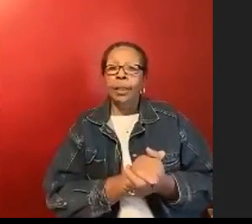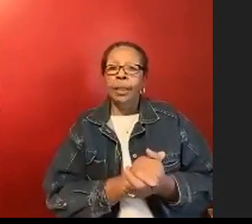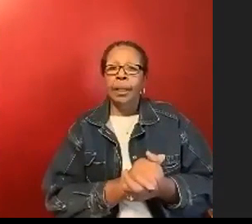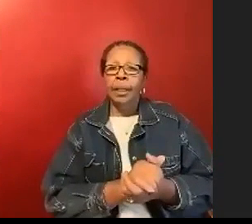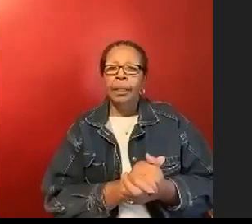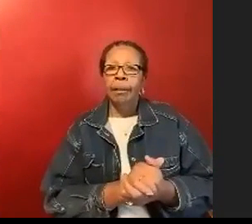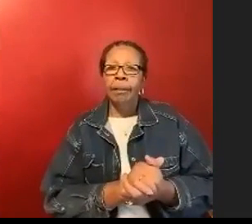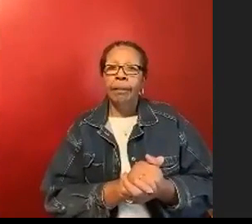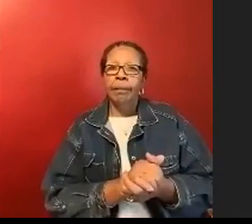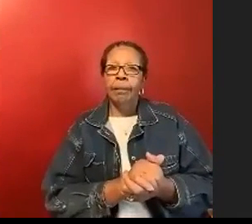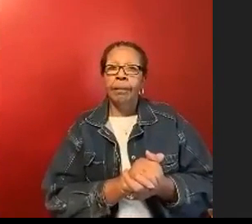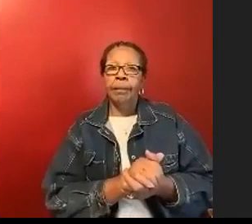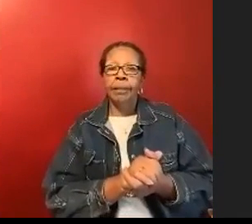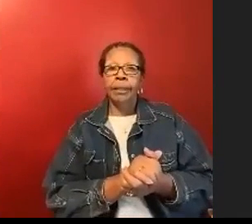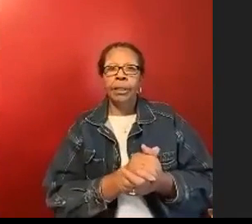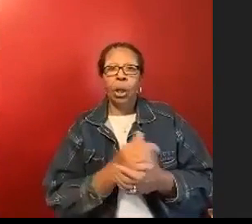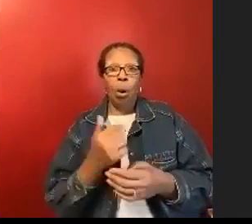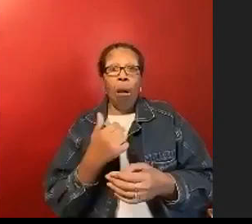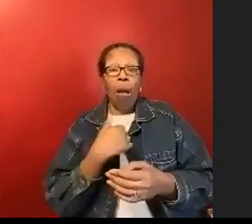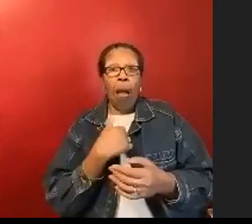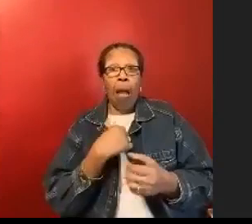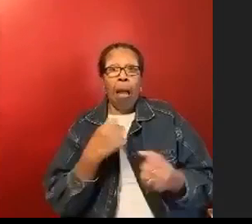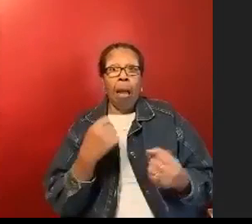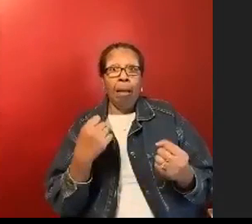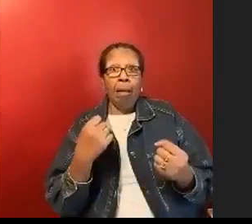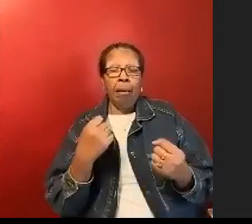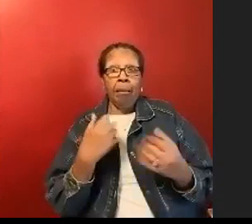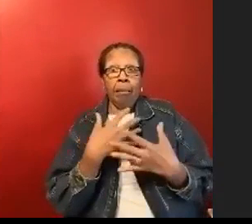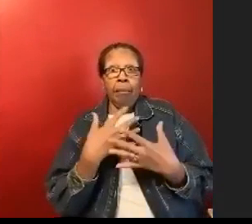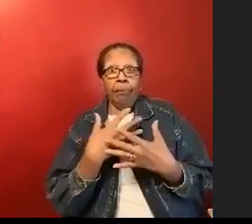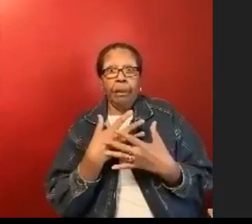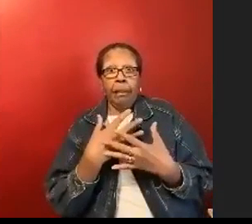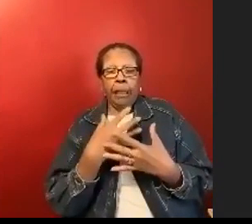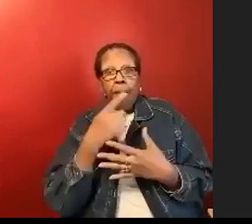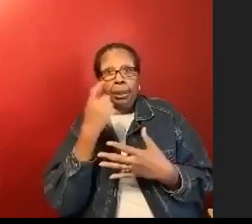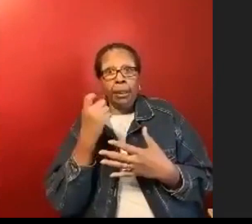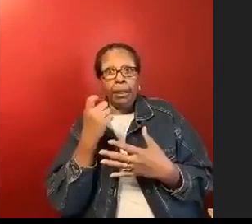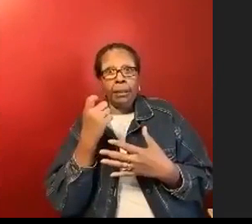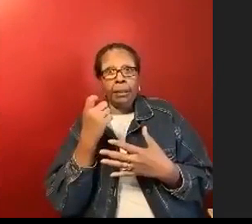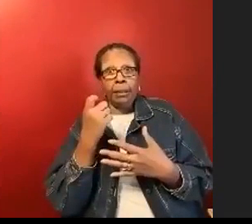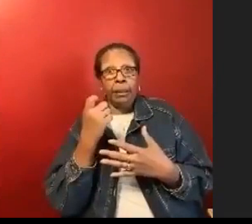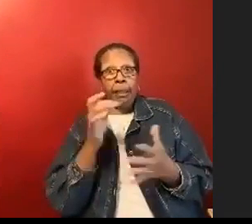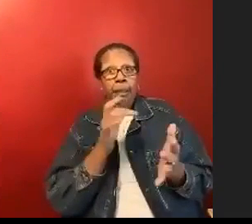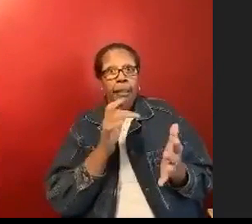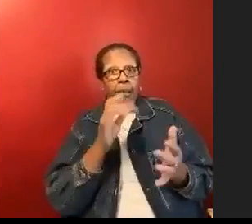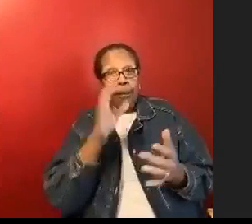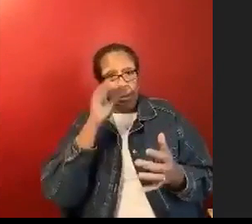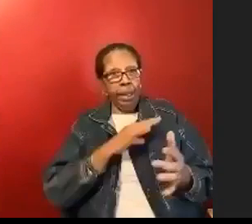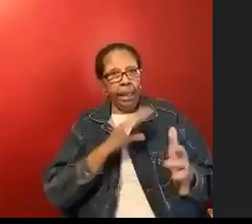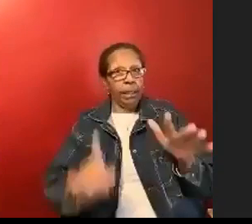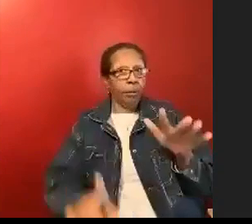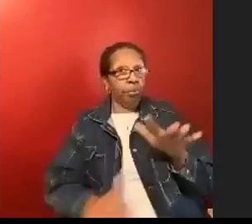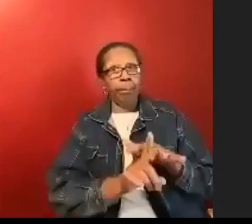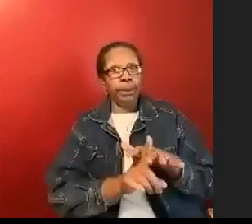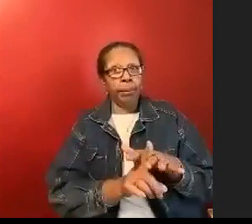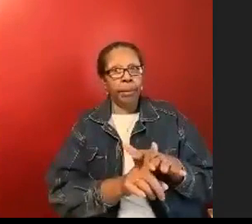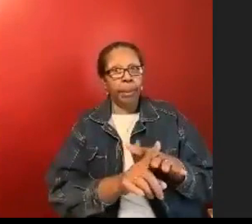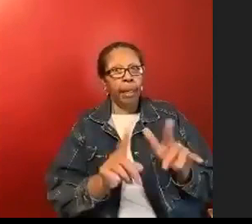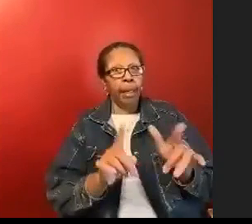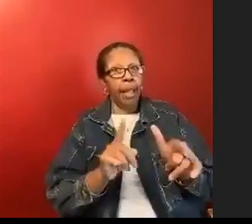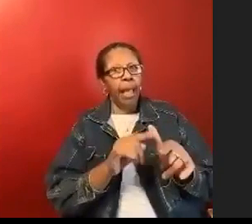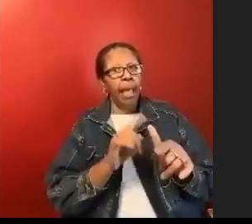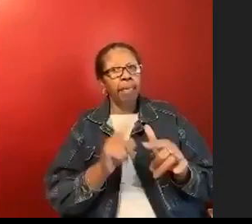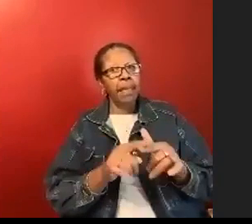I'm freaked out because this man just appeared. Now I'm freaking out more because this man is saying back the words to